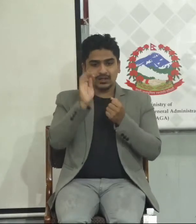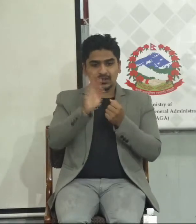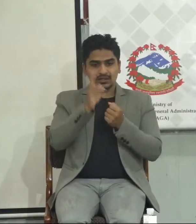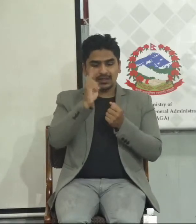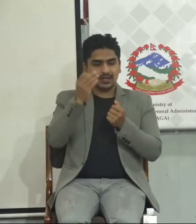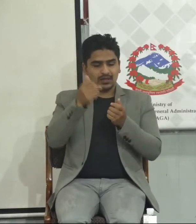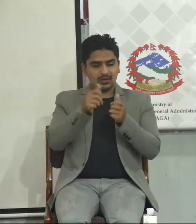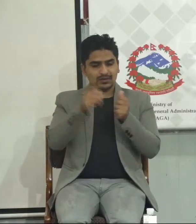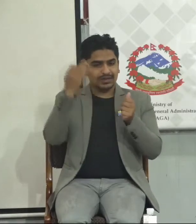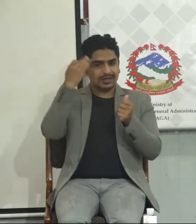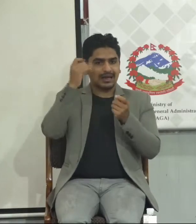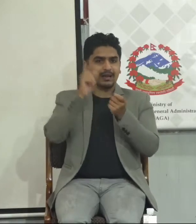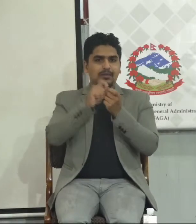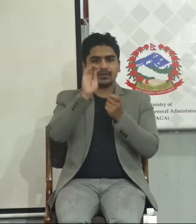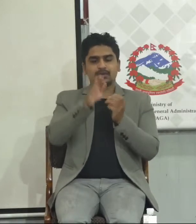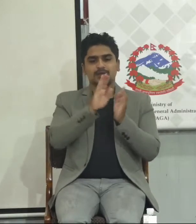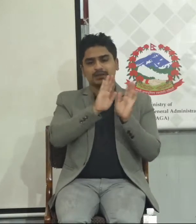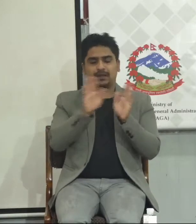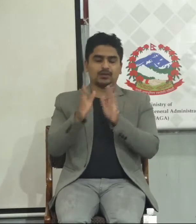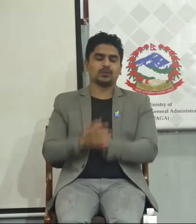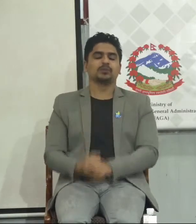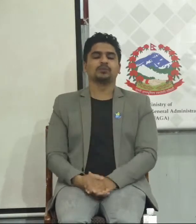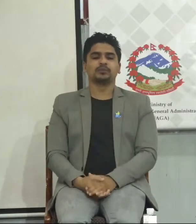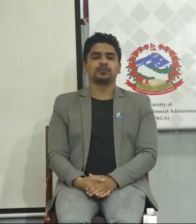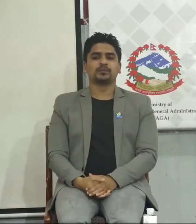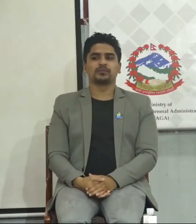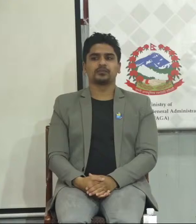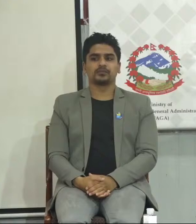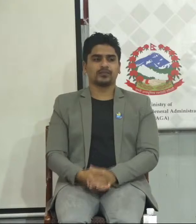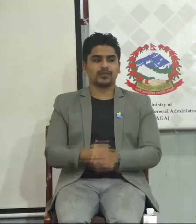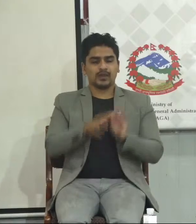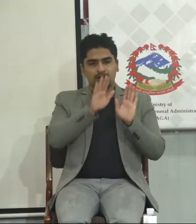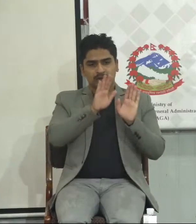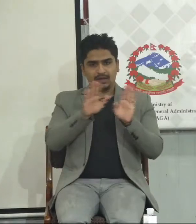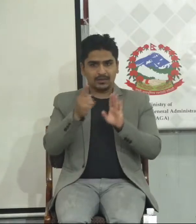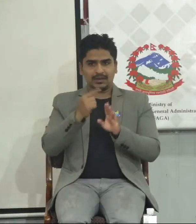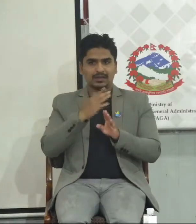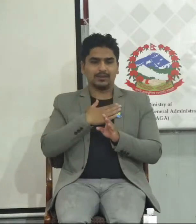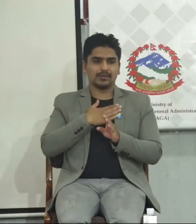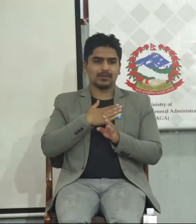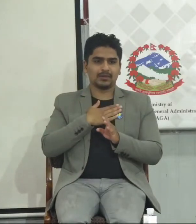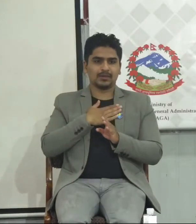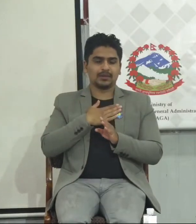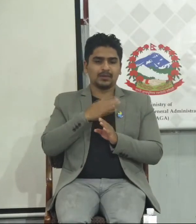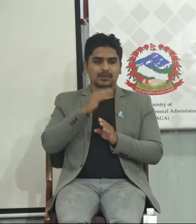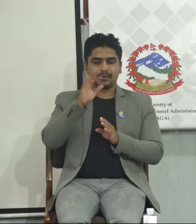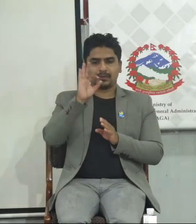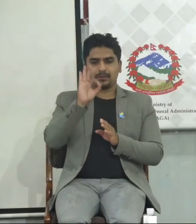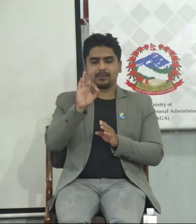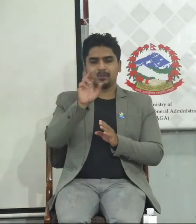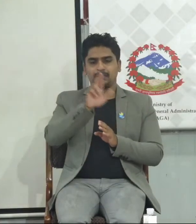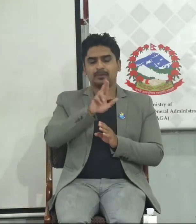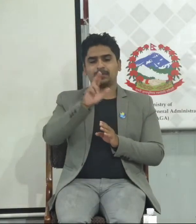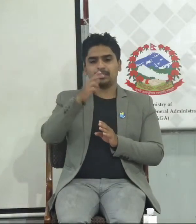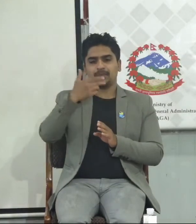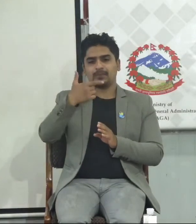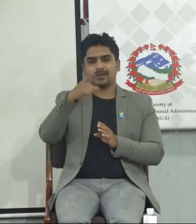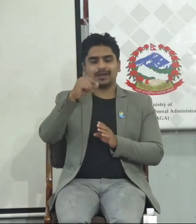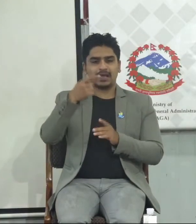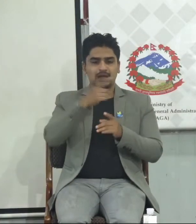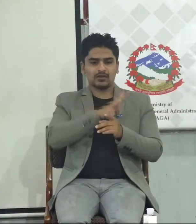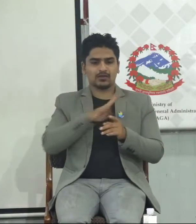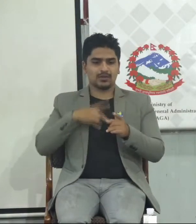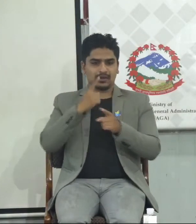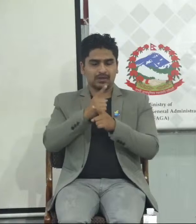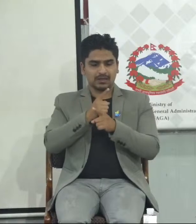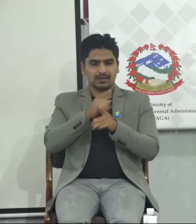Thank you, Bigyan Sharma. You have given a lot of information on that. Thank you very much.